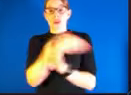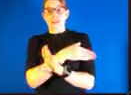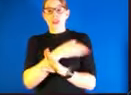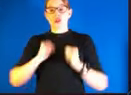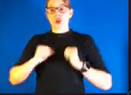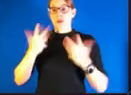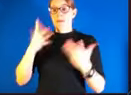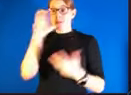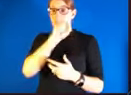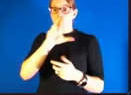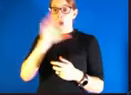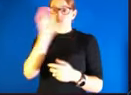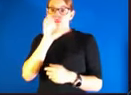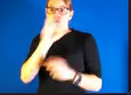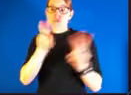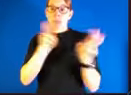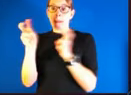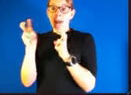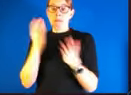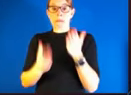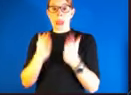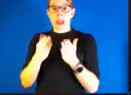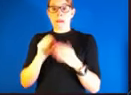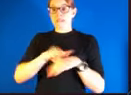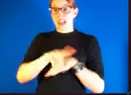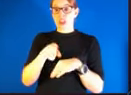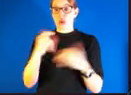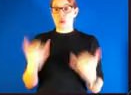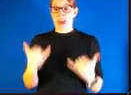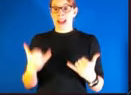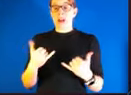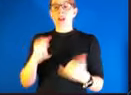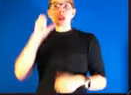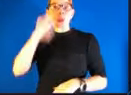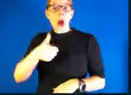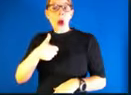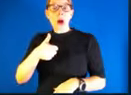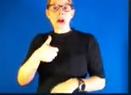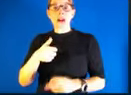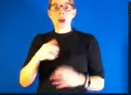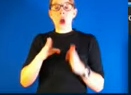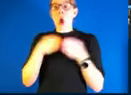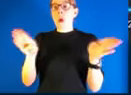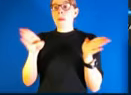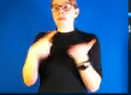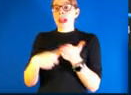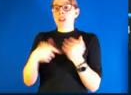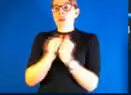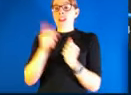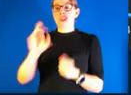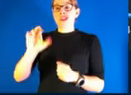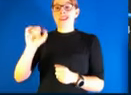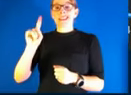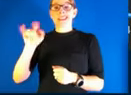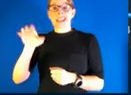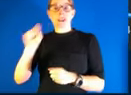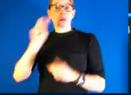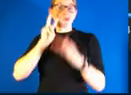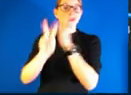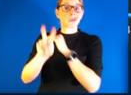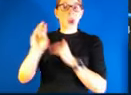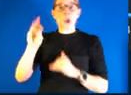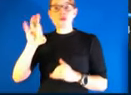you can search a topic that may be affecting you right now. Coming up tomorrow on Open Mics with Dr. Stites, will predictions that Omicron will